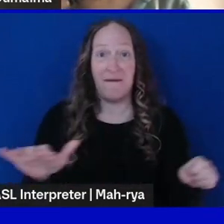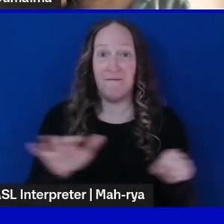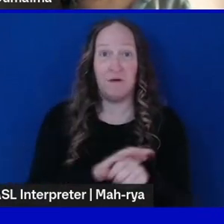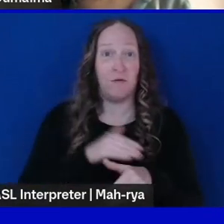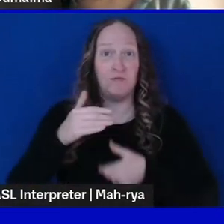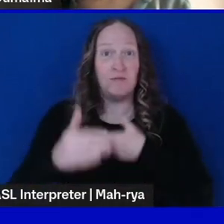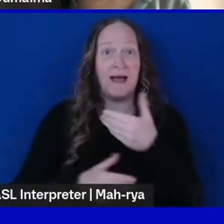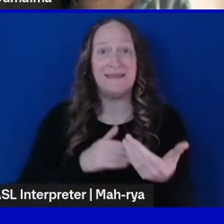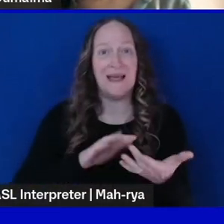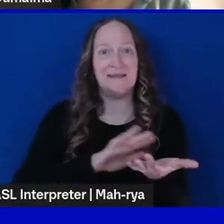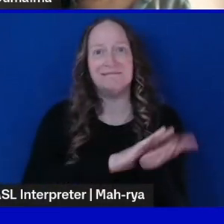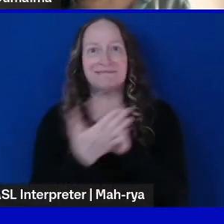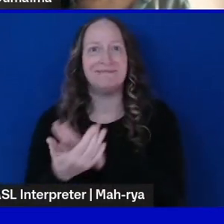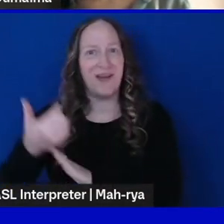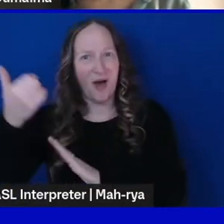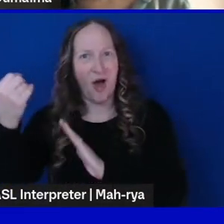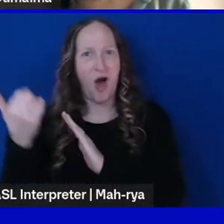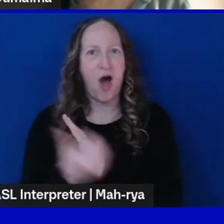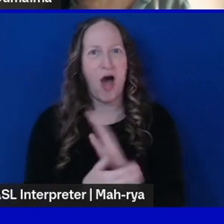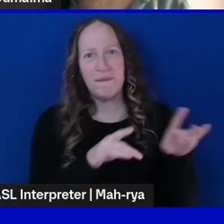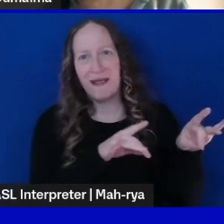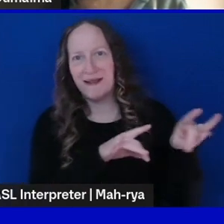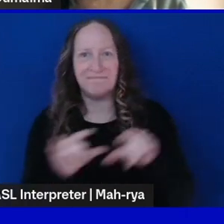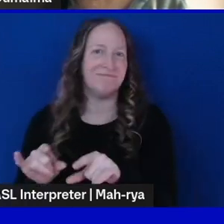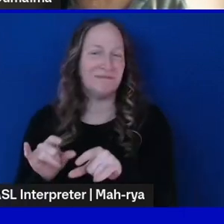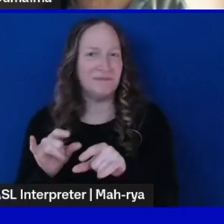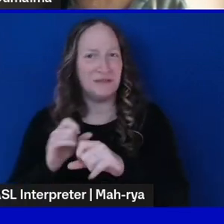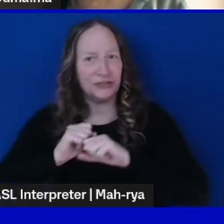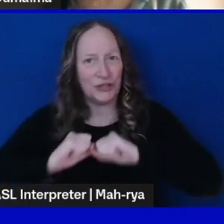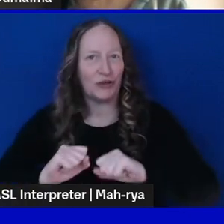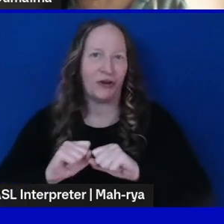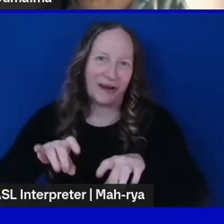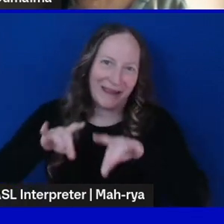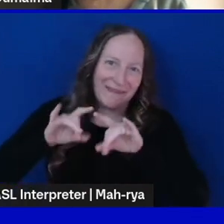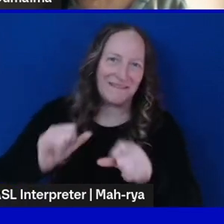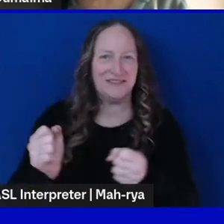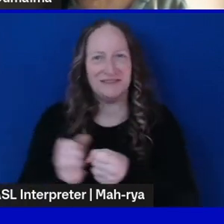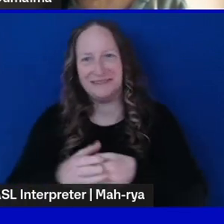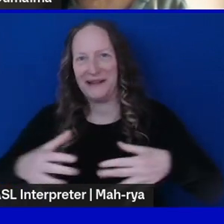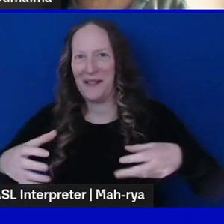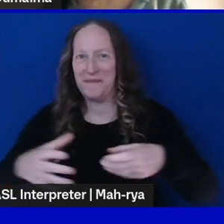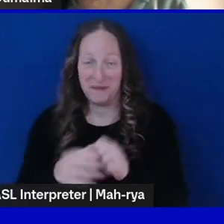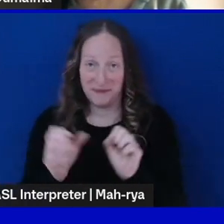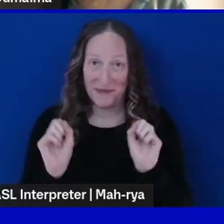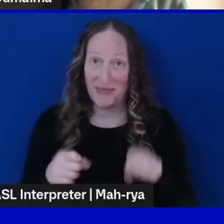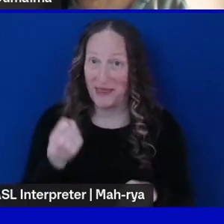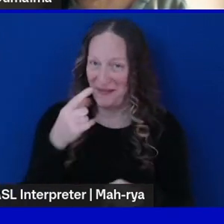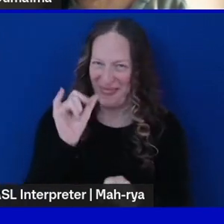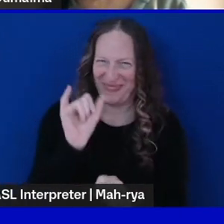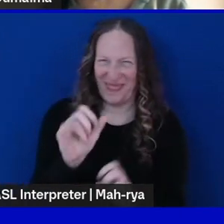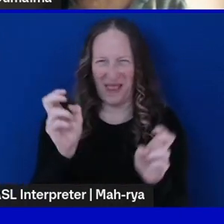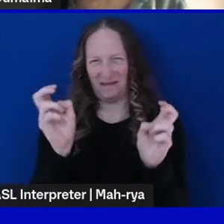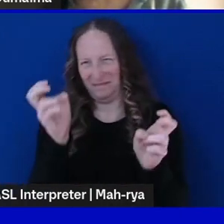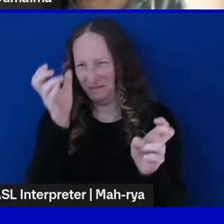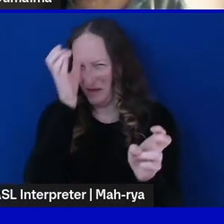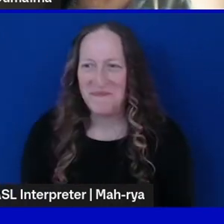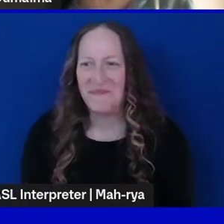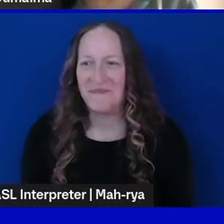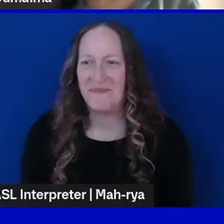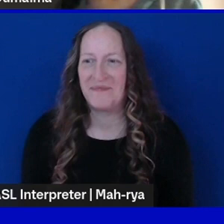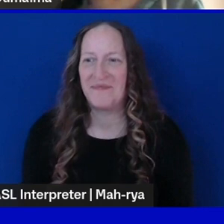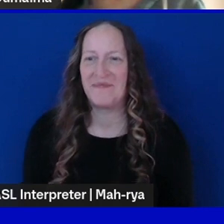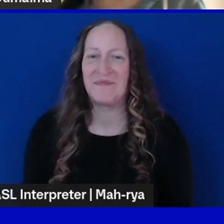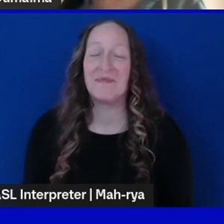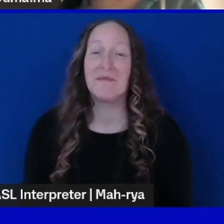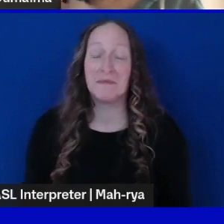automated and making it more secure, efficient, and scalable. And that's exactly what we're diving into today.